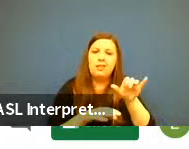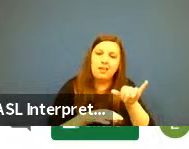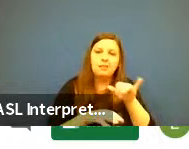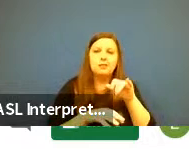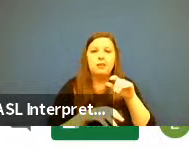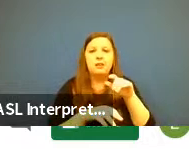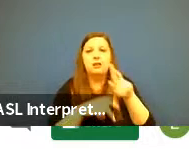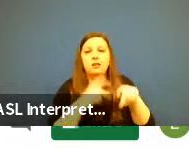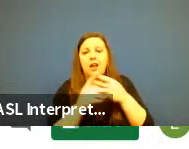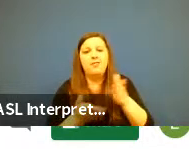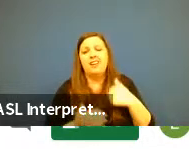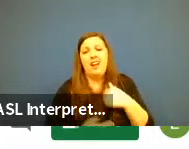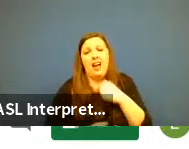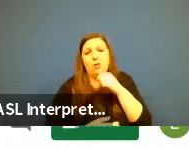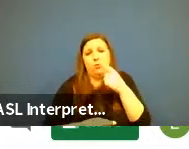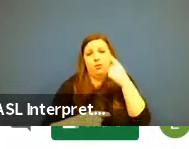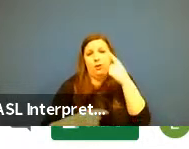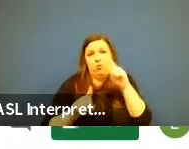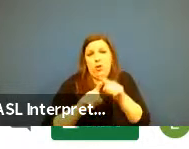guess I just don't agree with that, but